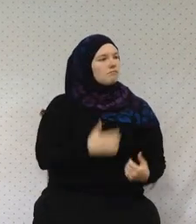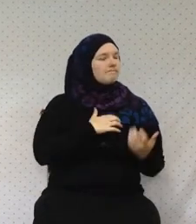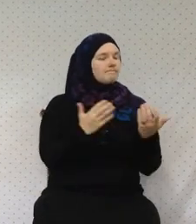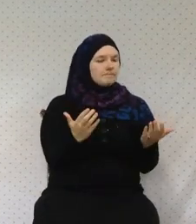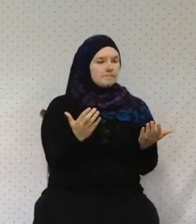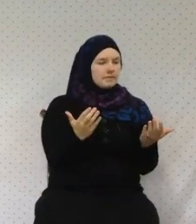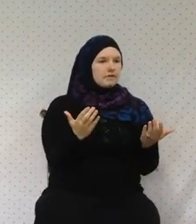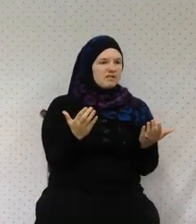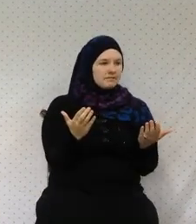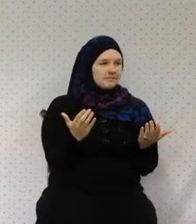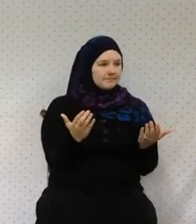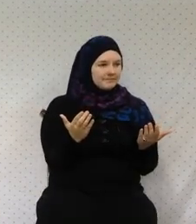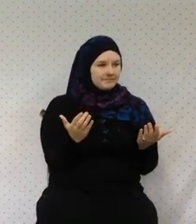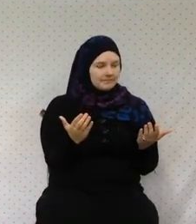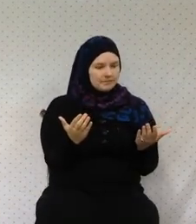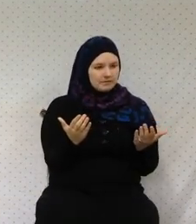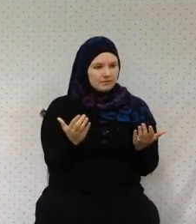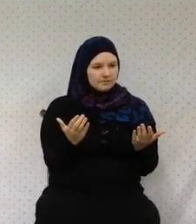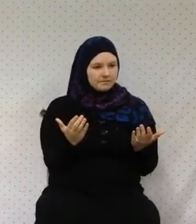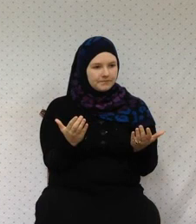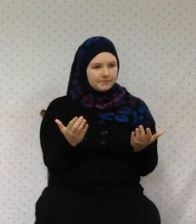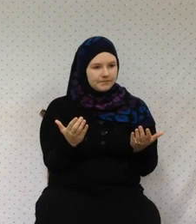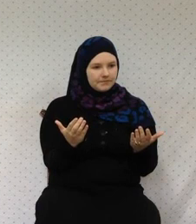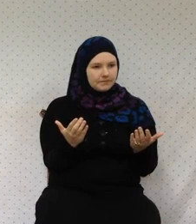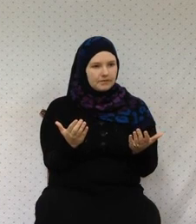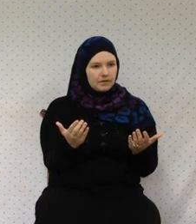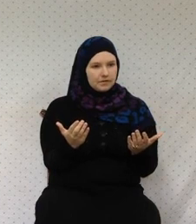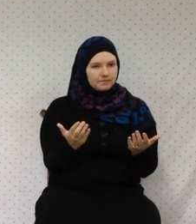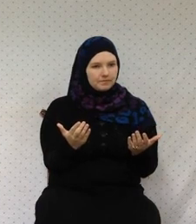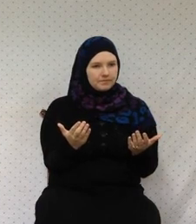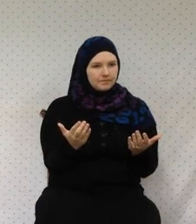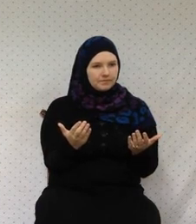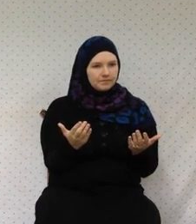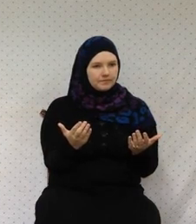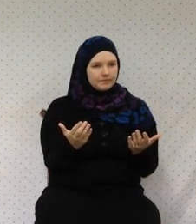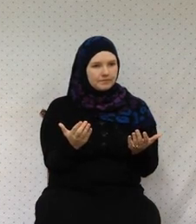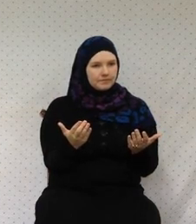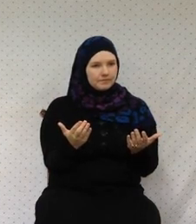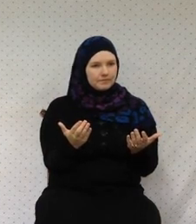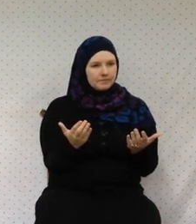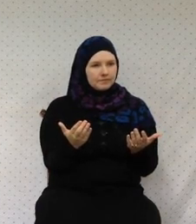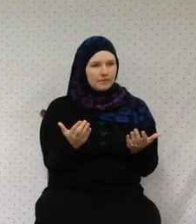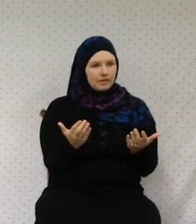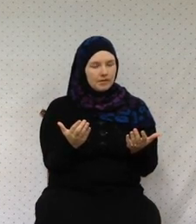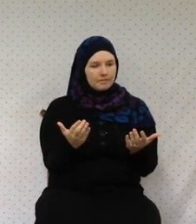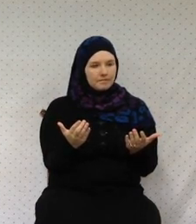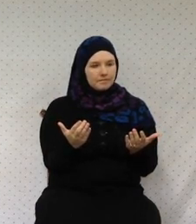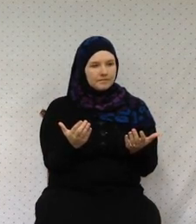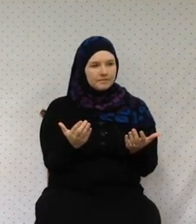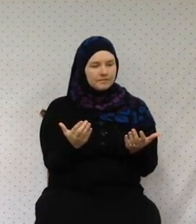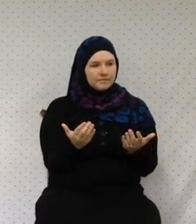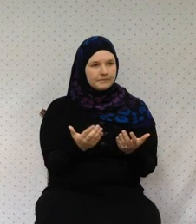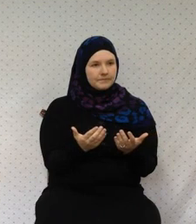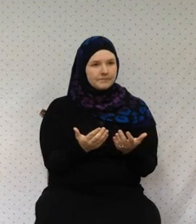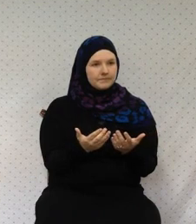hadina fi man hadayt, wa afina fi man afayt, wa tawallana fi man tawallayt, wa qina wasrif anna sharra ma qadayt.